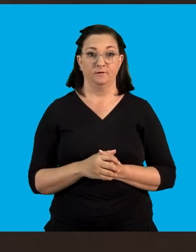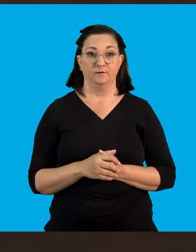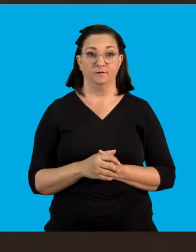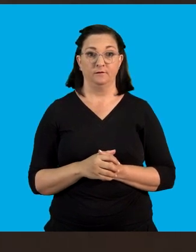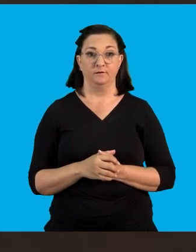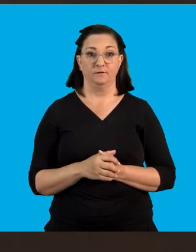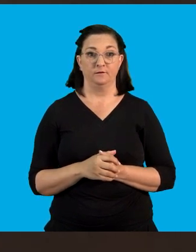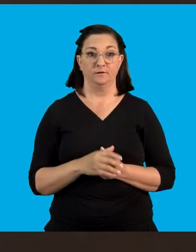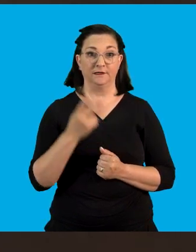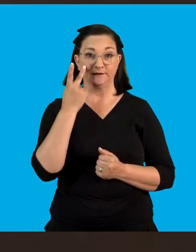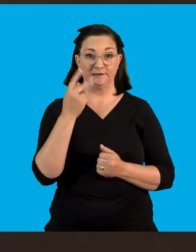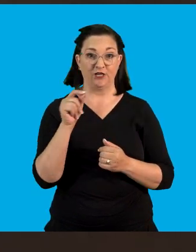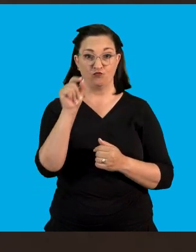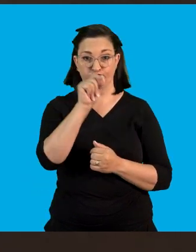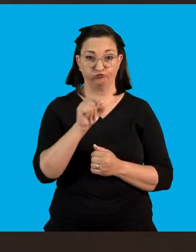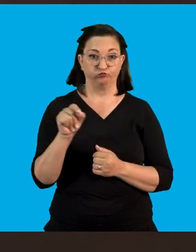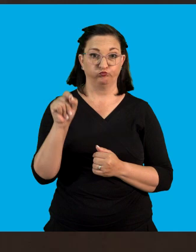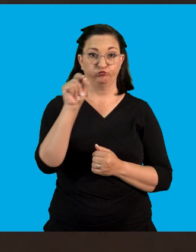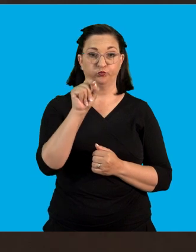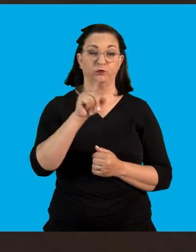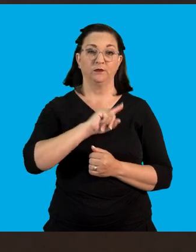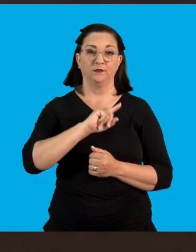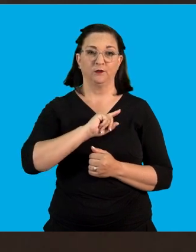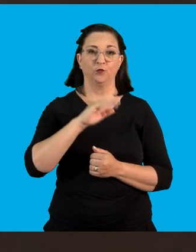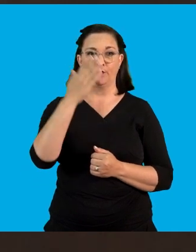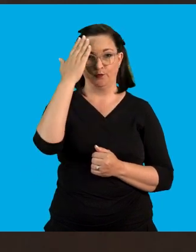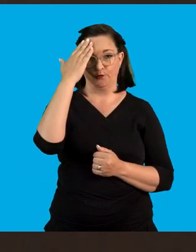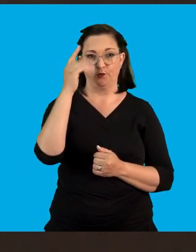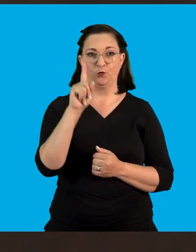a revolution, and a revolution is